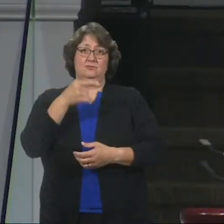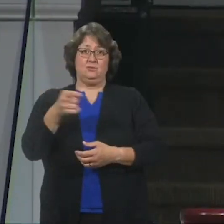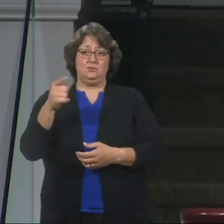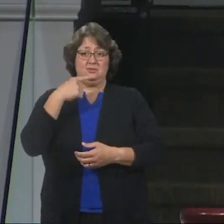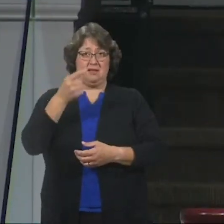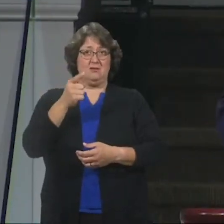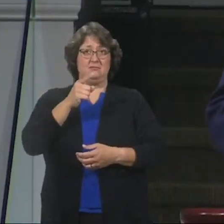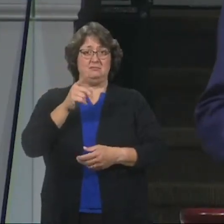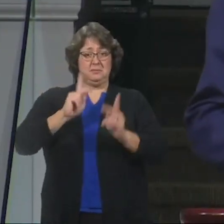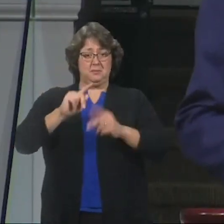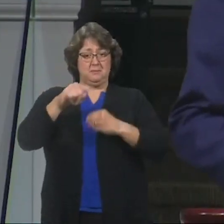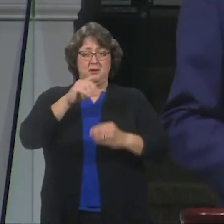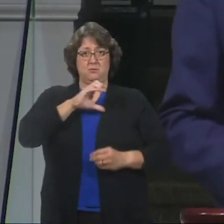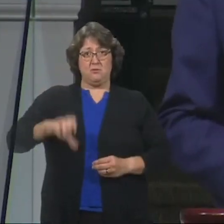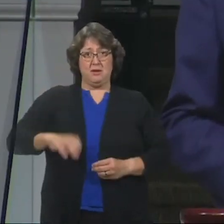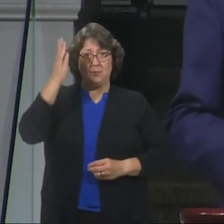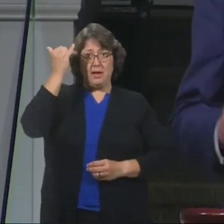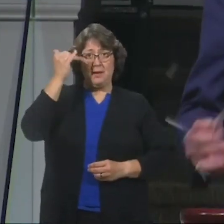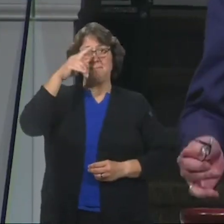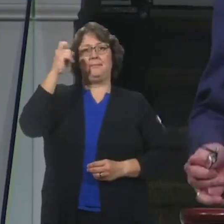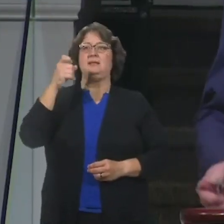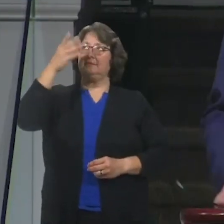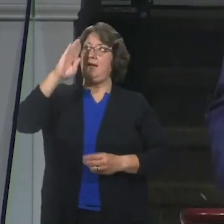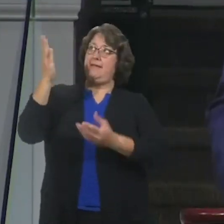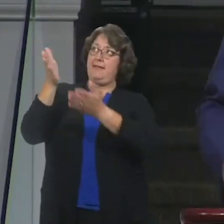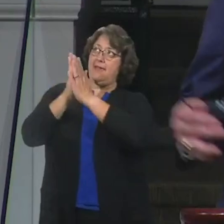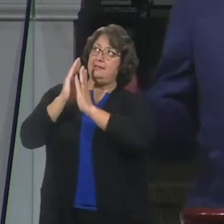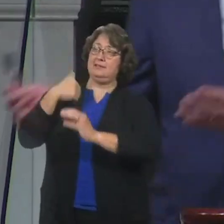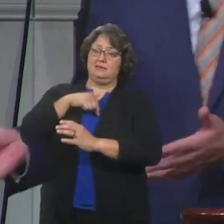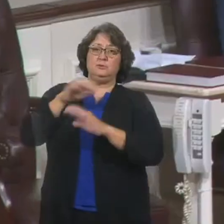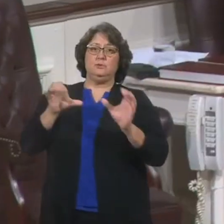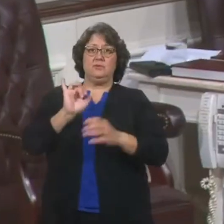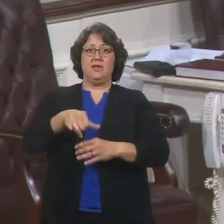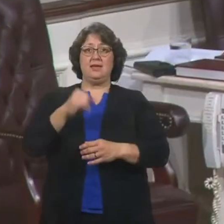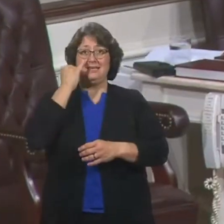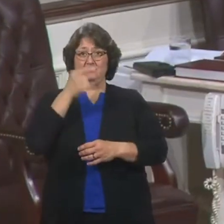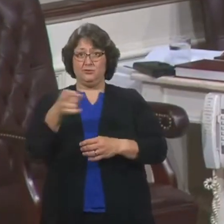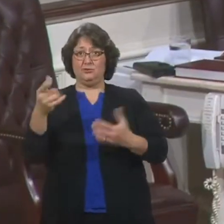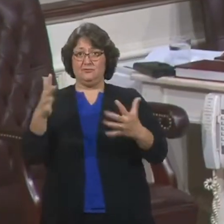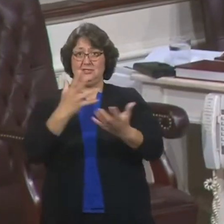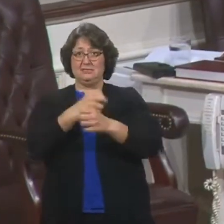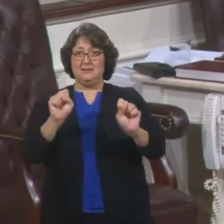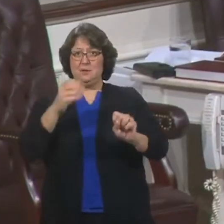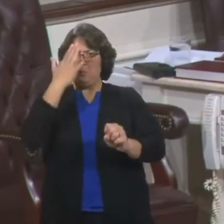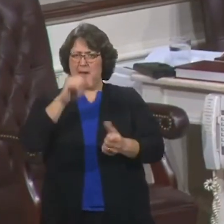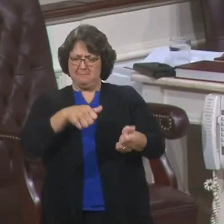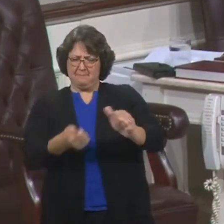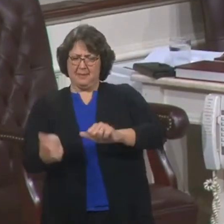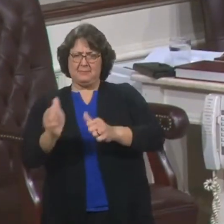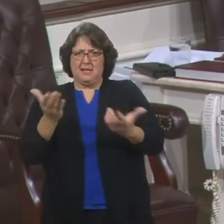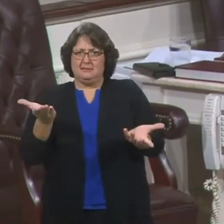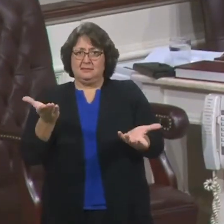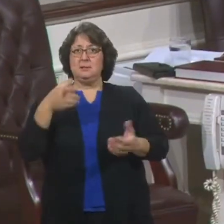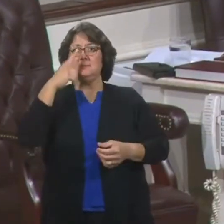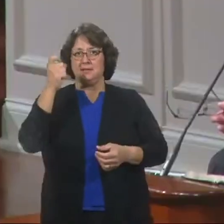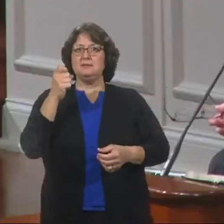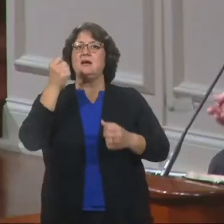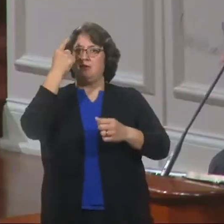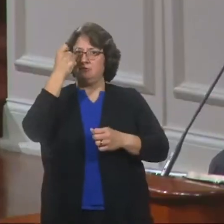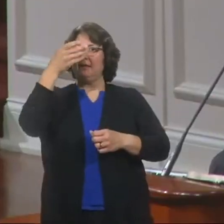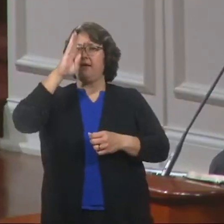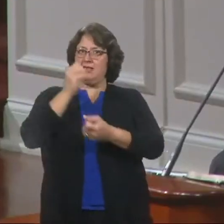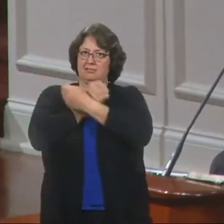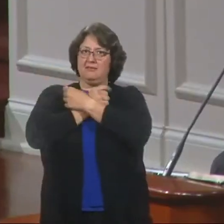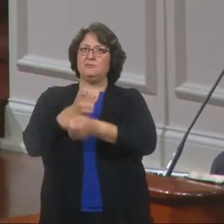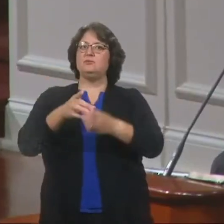God asked us to do it. If you're saved, you need to get baptized. Why do you get baptized? Because you understand how much God loves you and